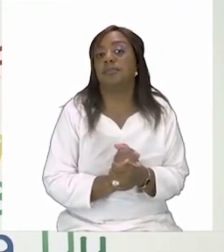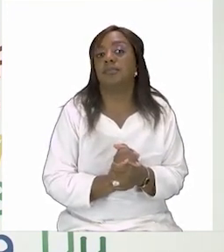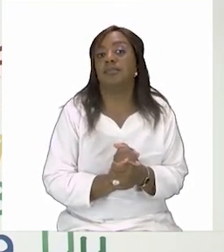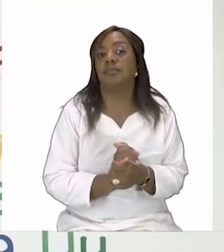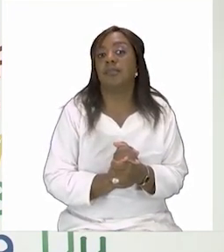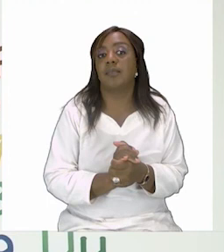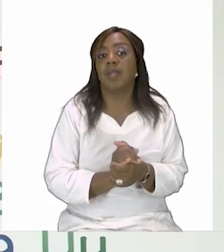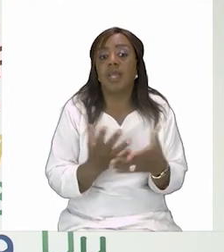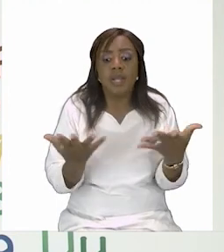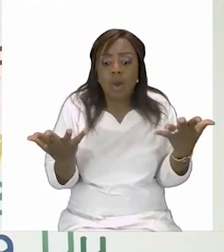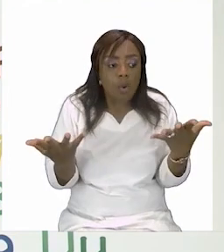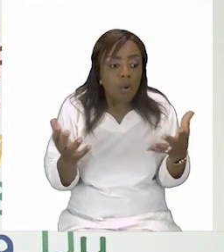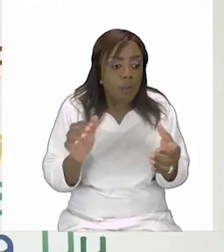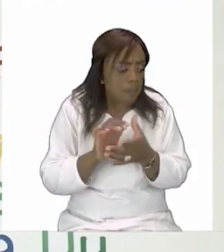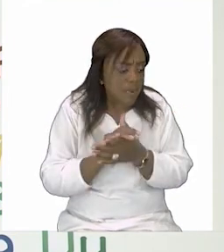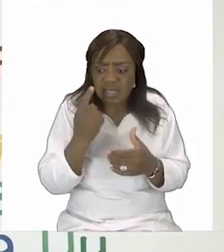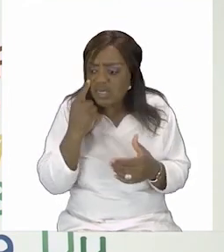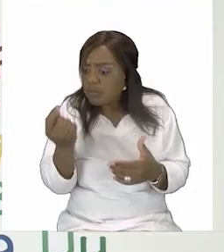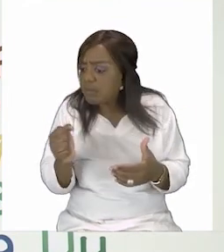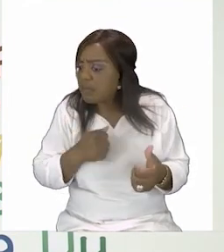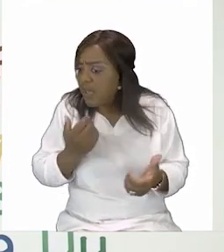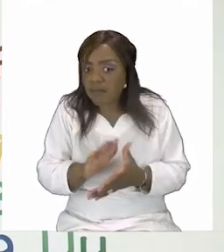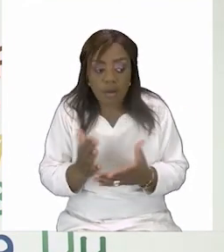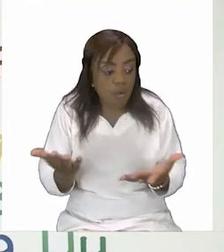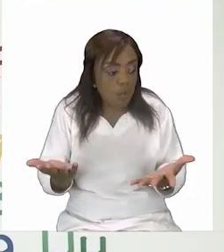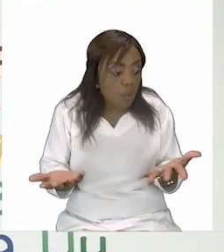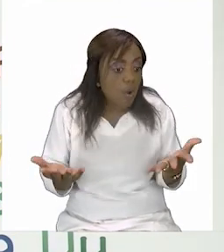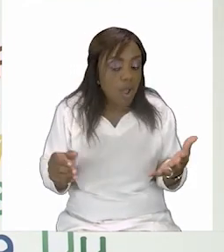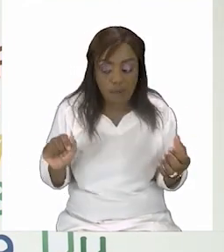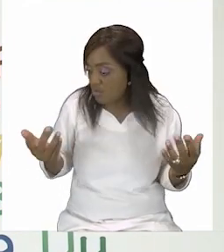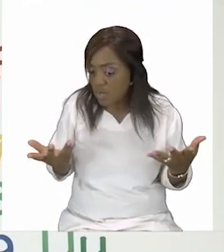I wonder, have you guys seen Zoshi anywhere?